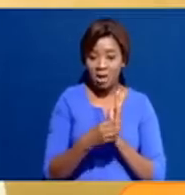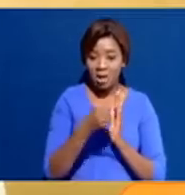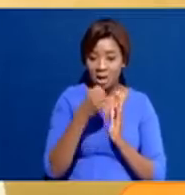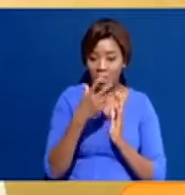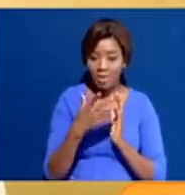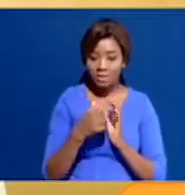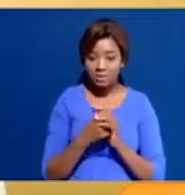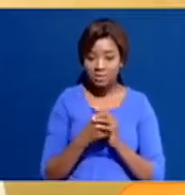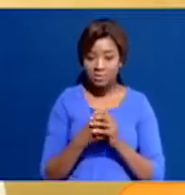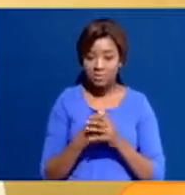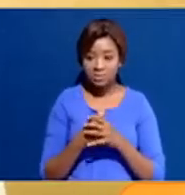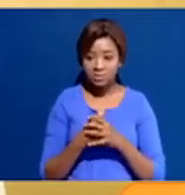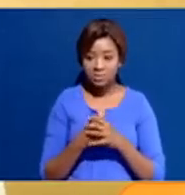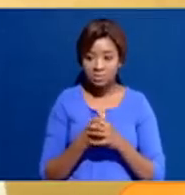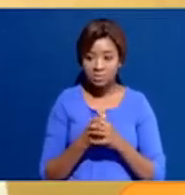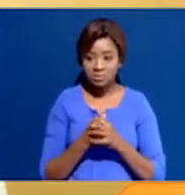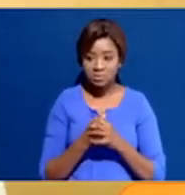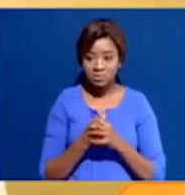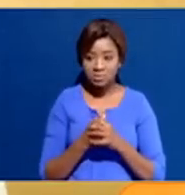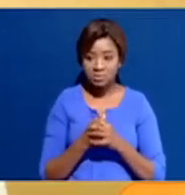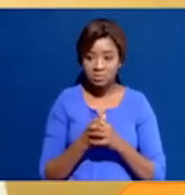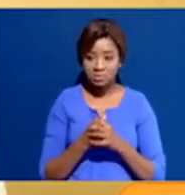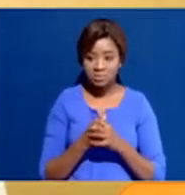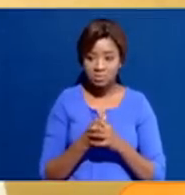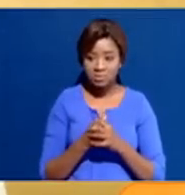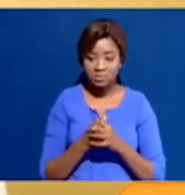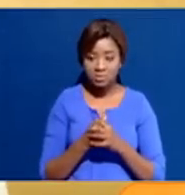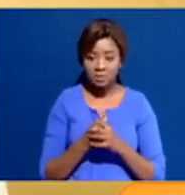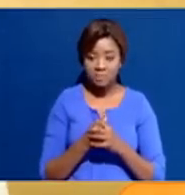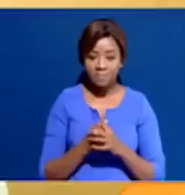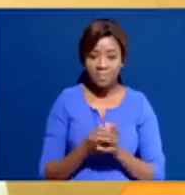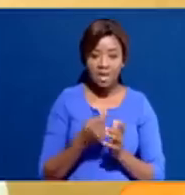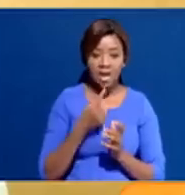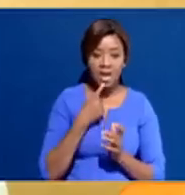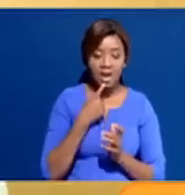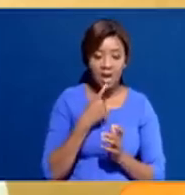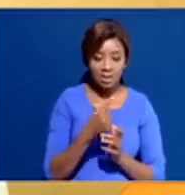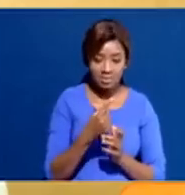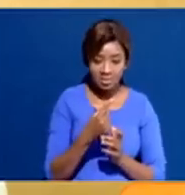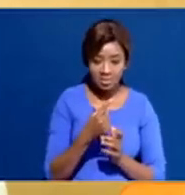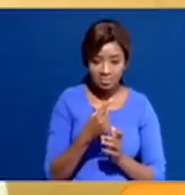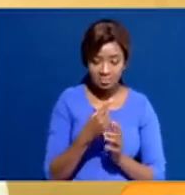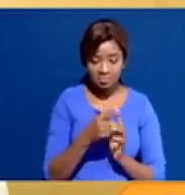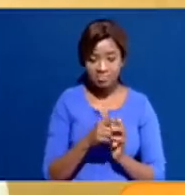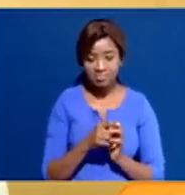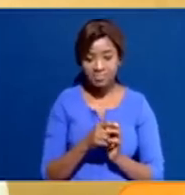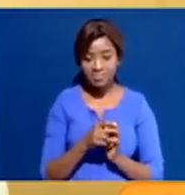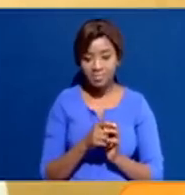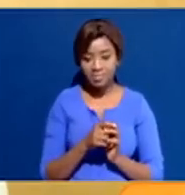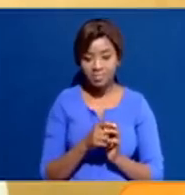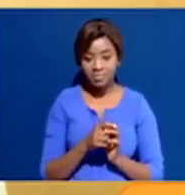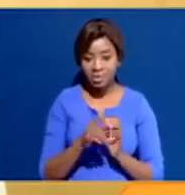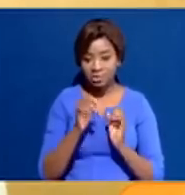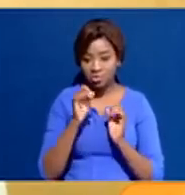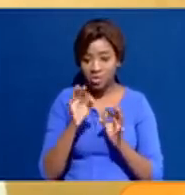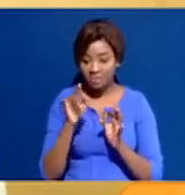Kenya shillings, or the exchange rate was 100 Kenya shillings to the greenback. If the shilling only loses